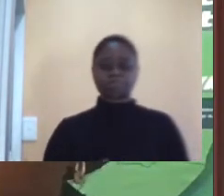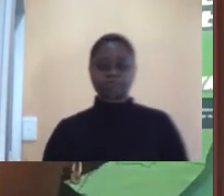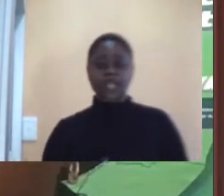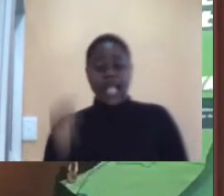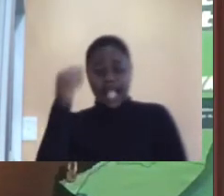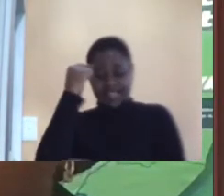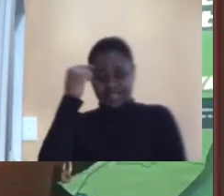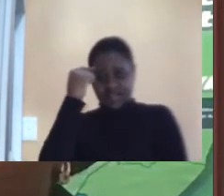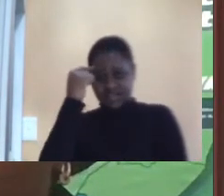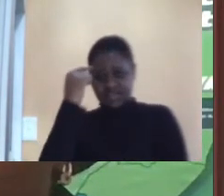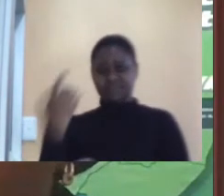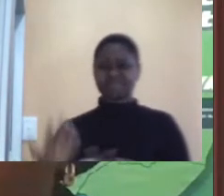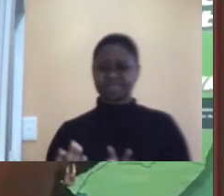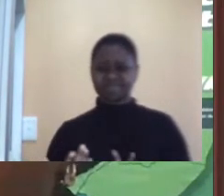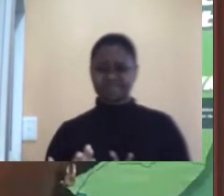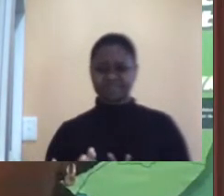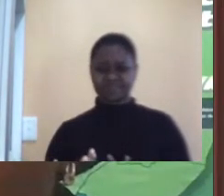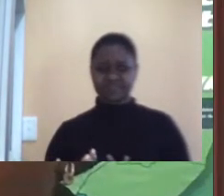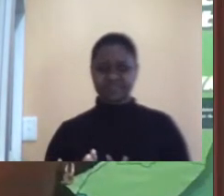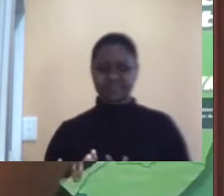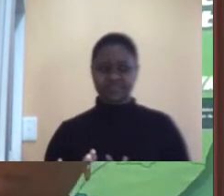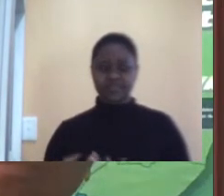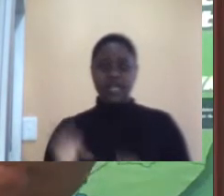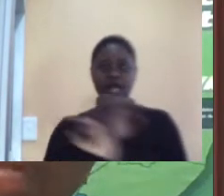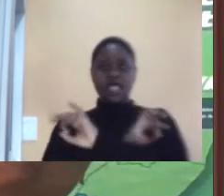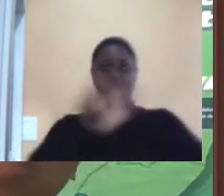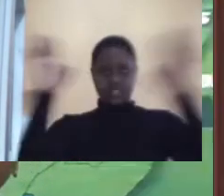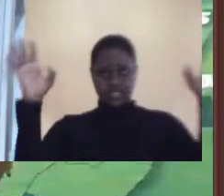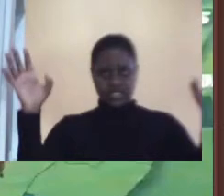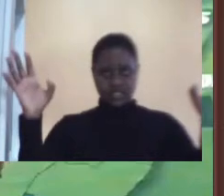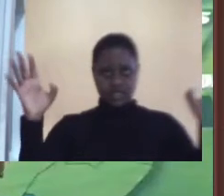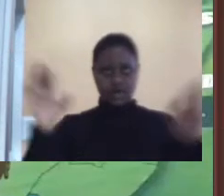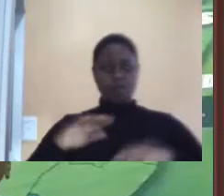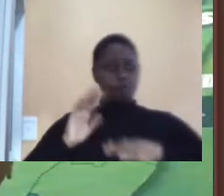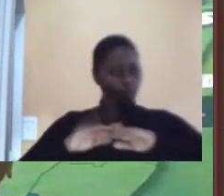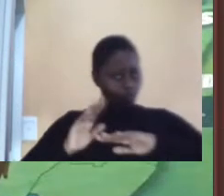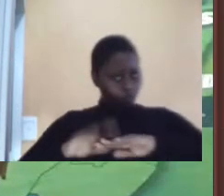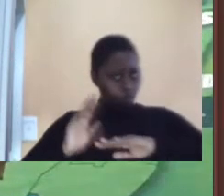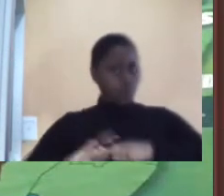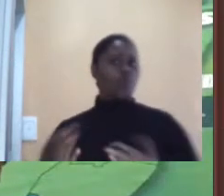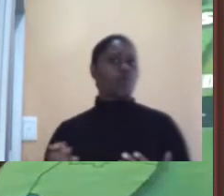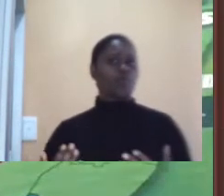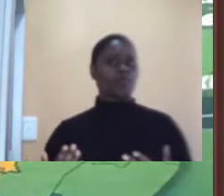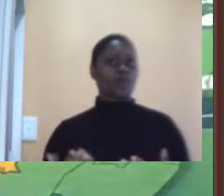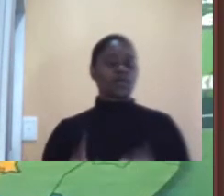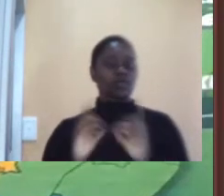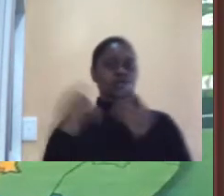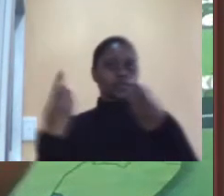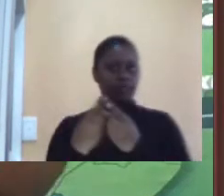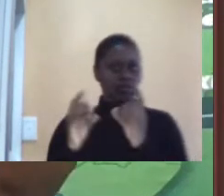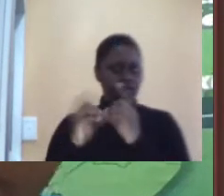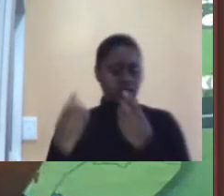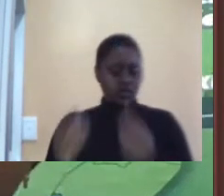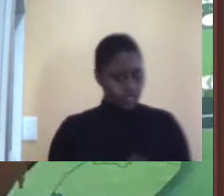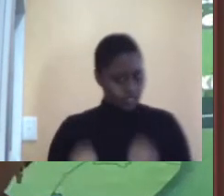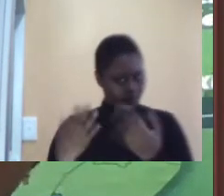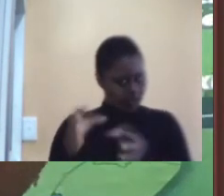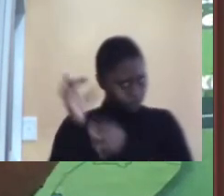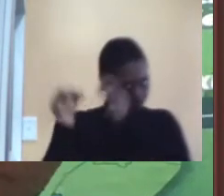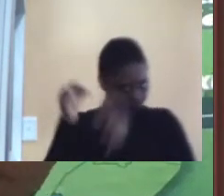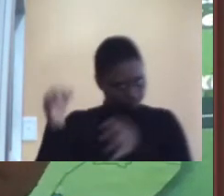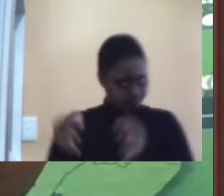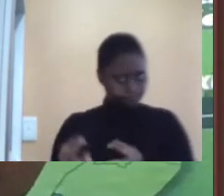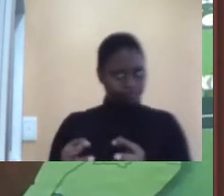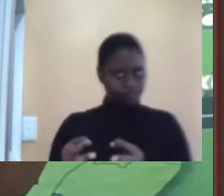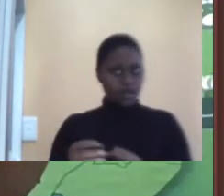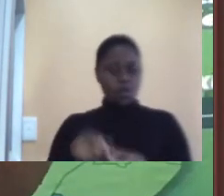I think there is a clear line of march that the department has been given